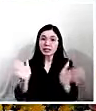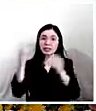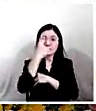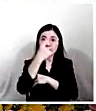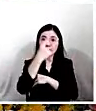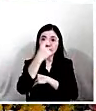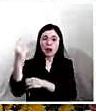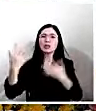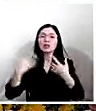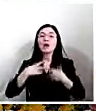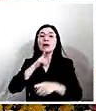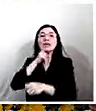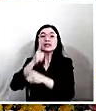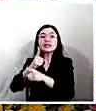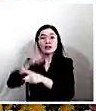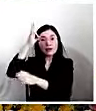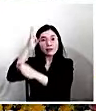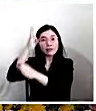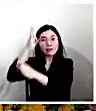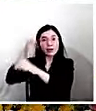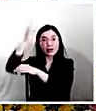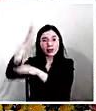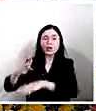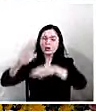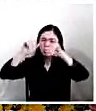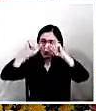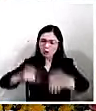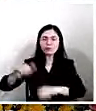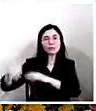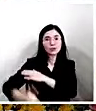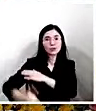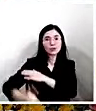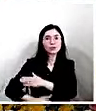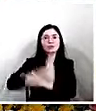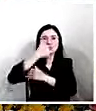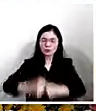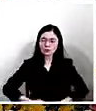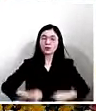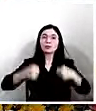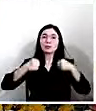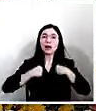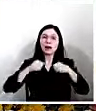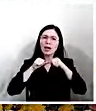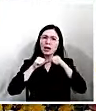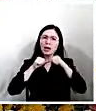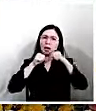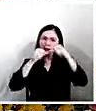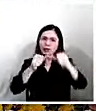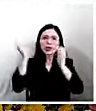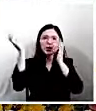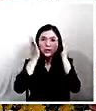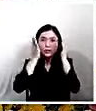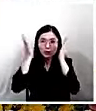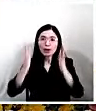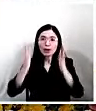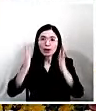to survive and continue to live alive in serving in the service of the Lord. Let